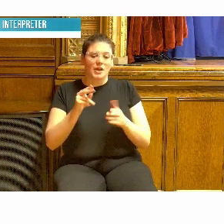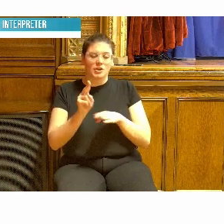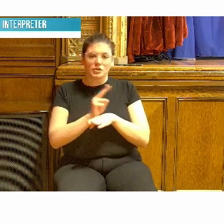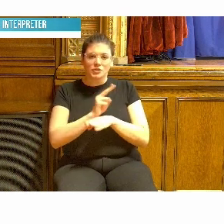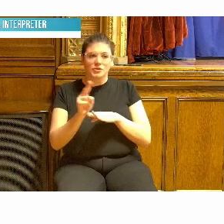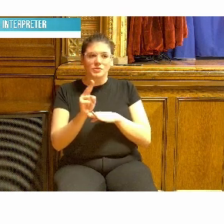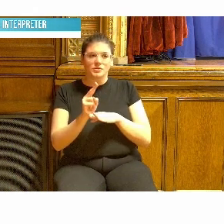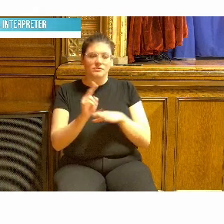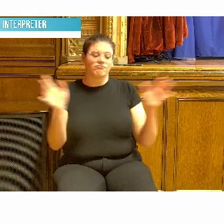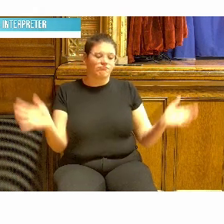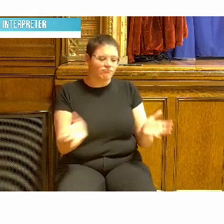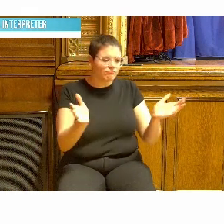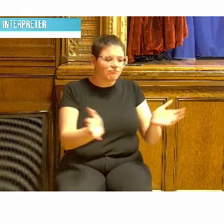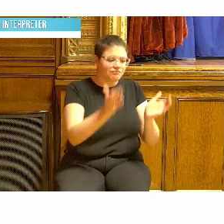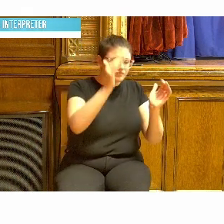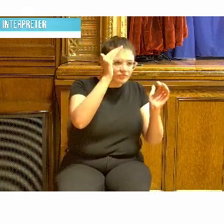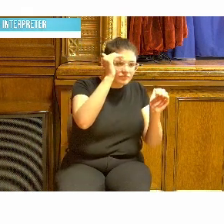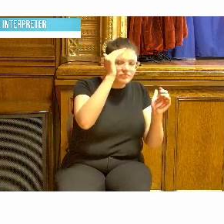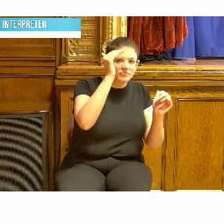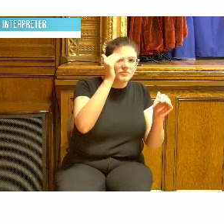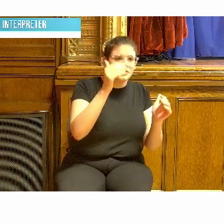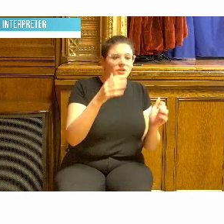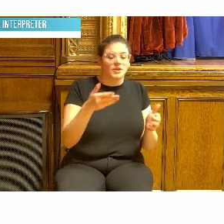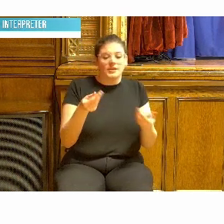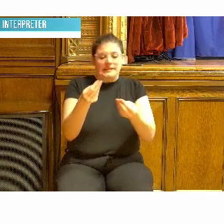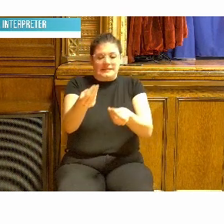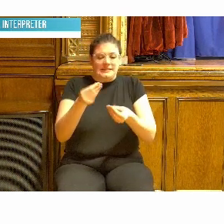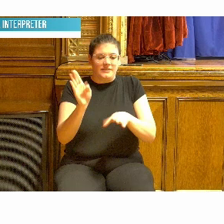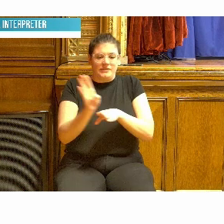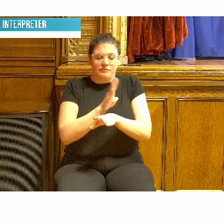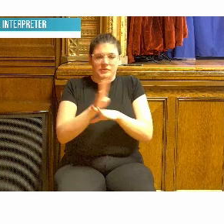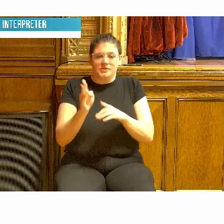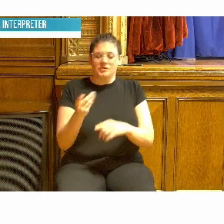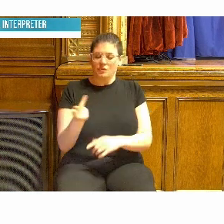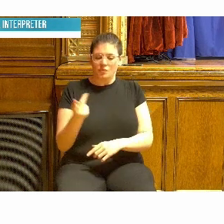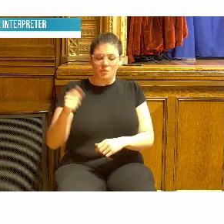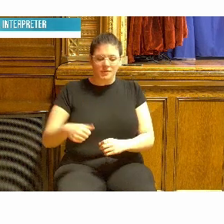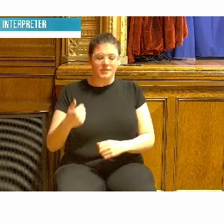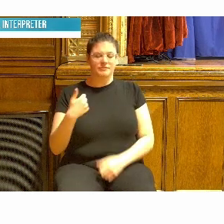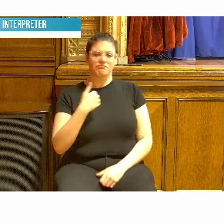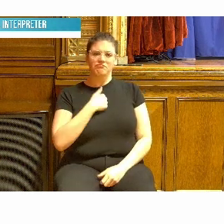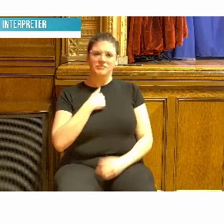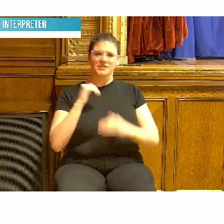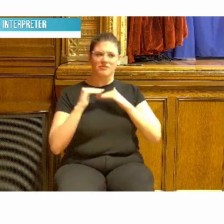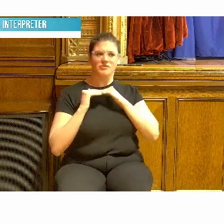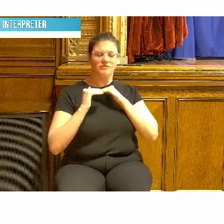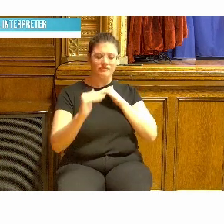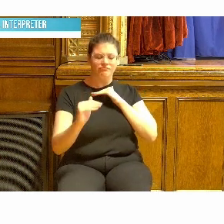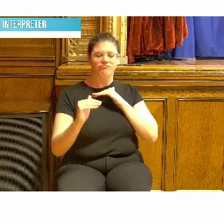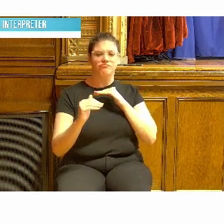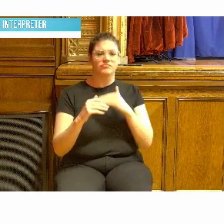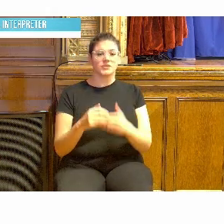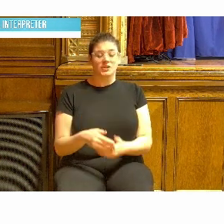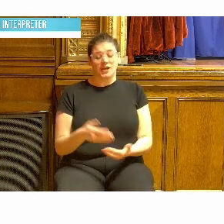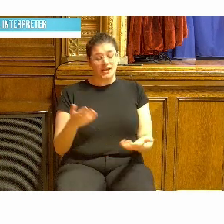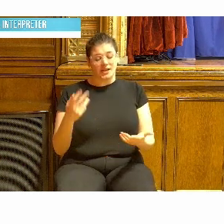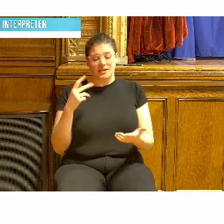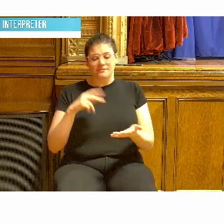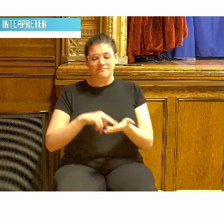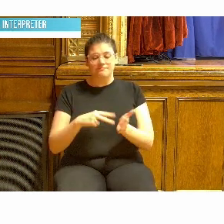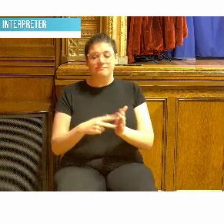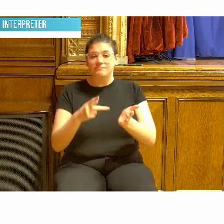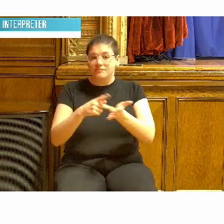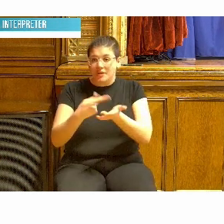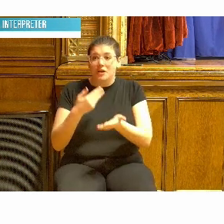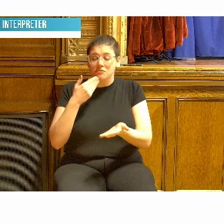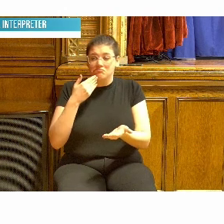businesses where we could feel good about ourselves, where we could become self-sufficient ourselves. We don't have to depend on reparations. They're good to have, but let's build